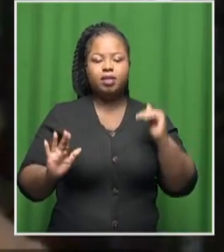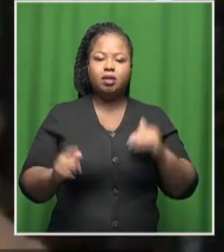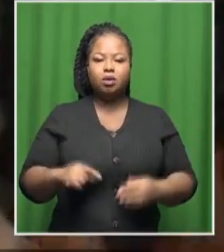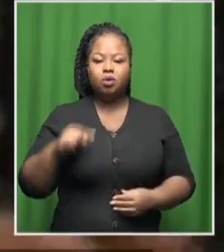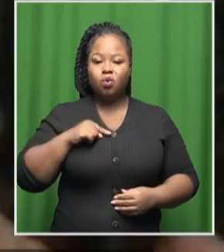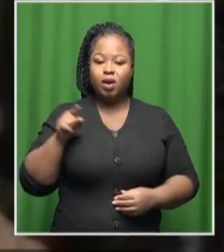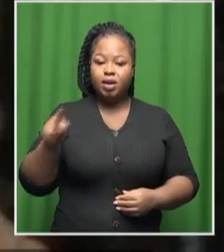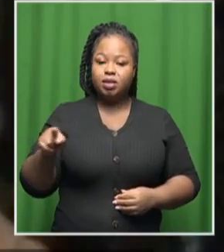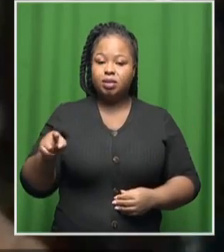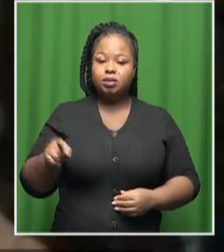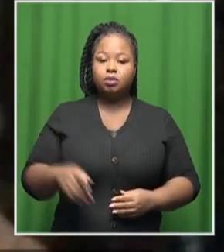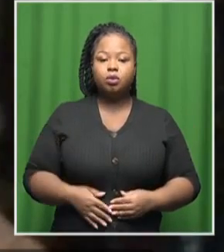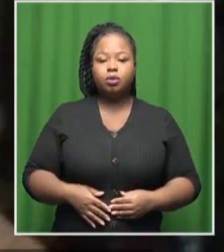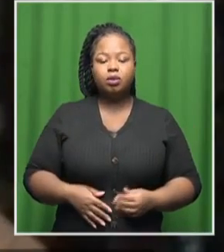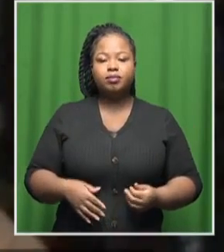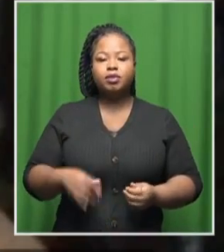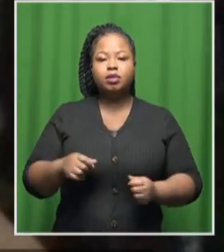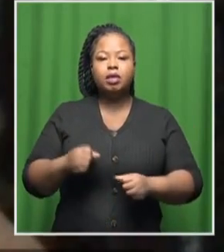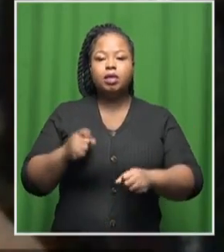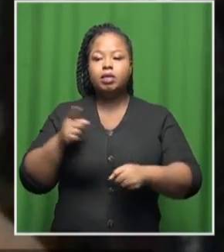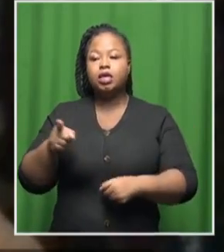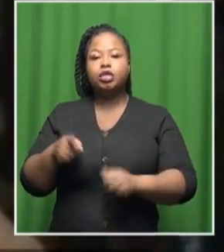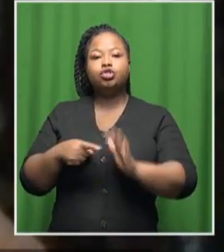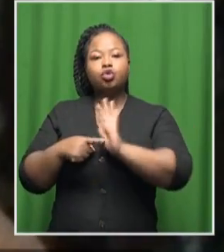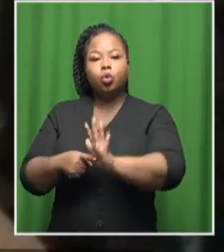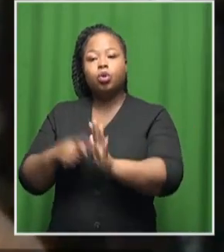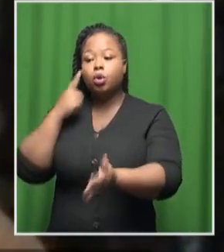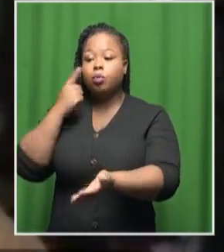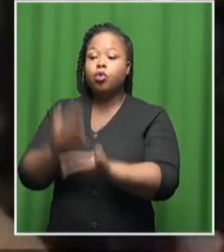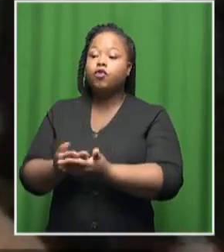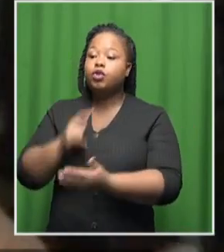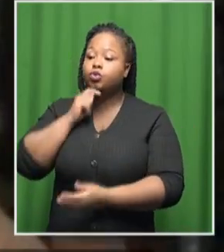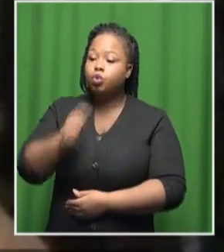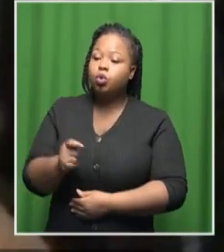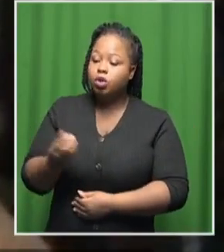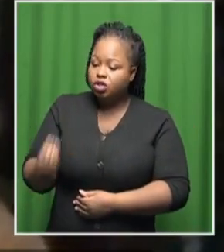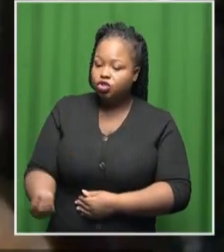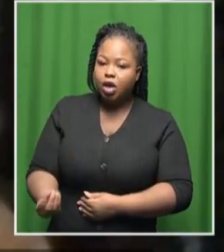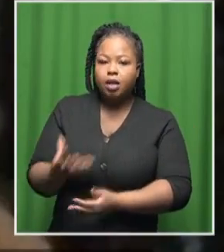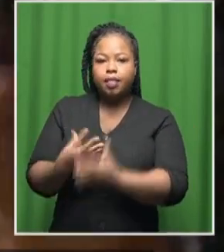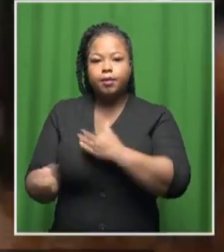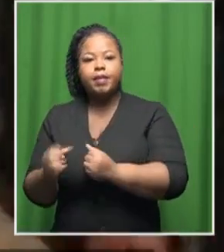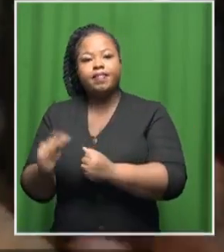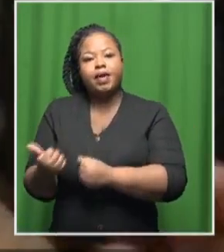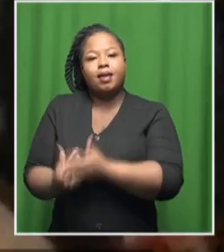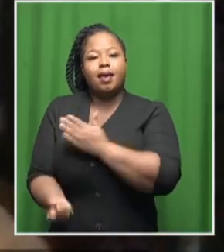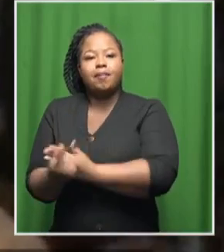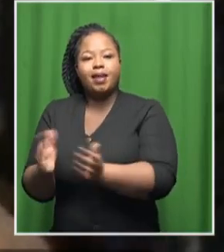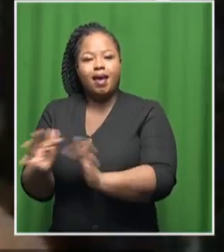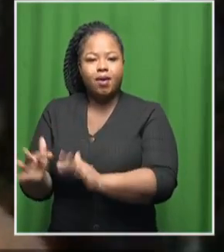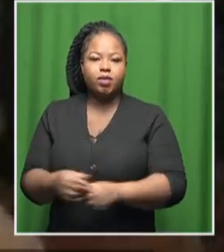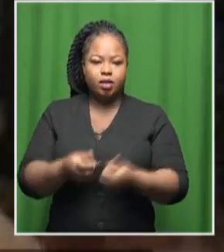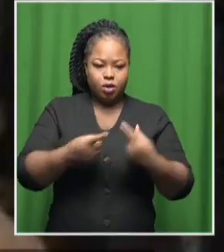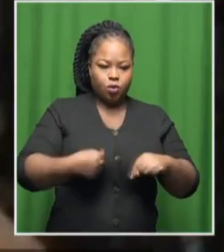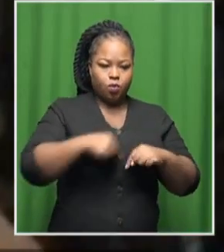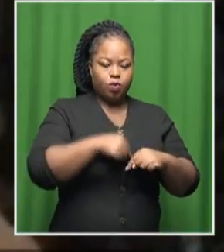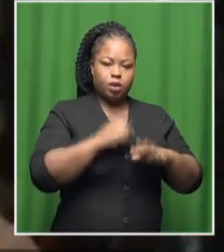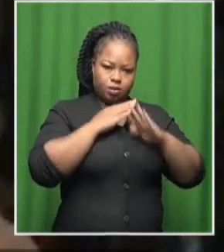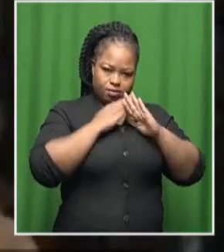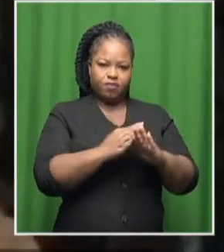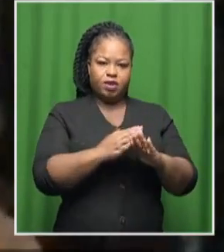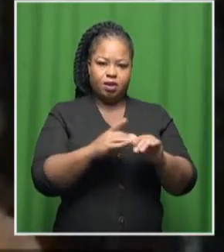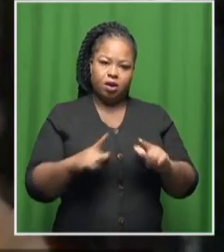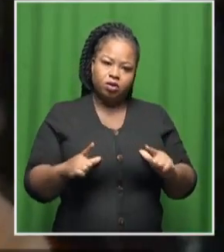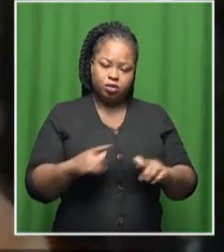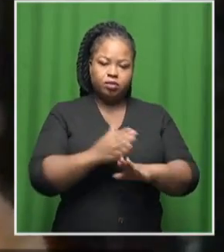They show proof of what happened to the child rather than stopping the child from being stolen at the first place, which is what we do. We prevent the incident from happening at the first place rather